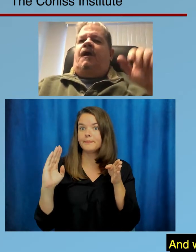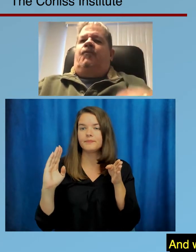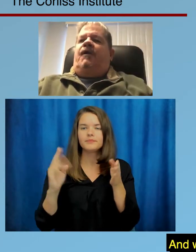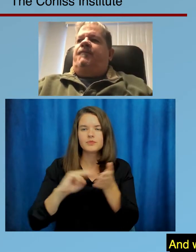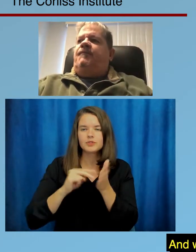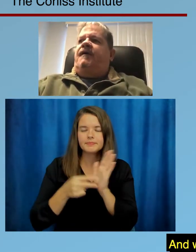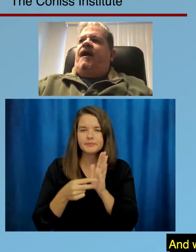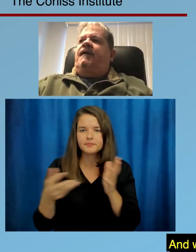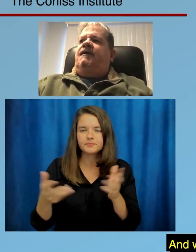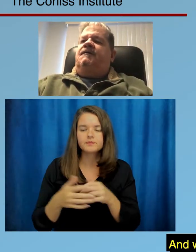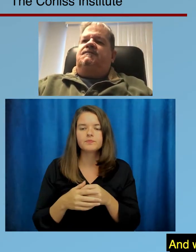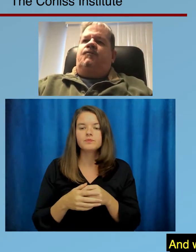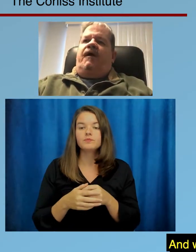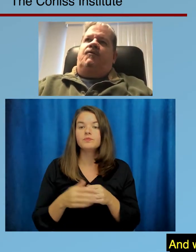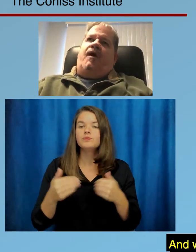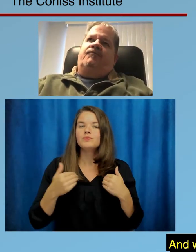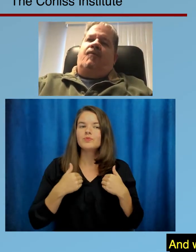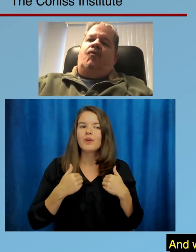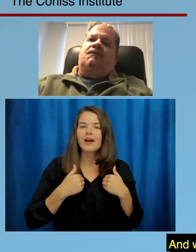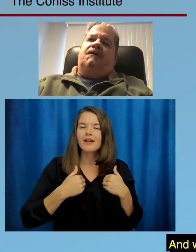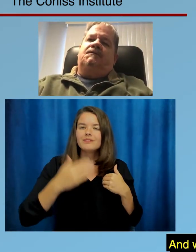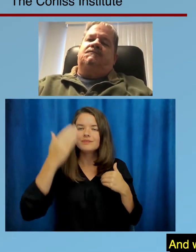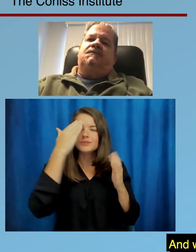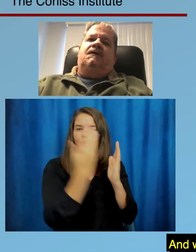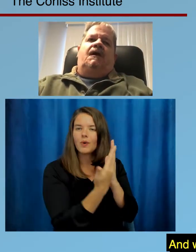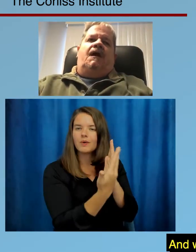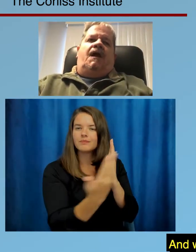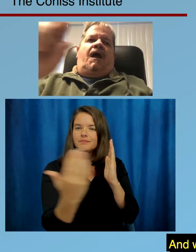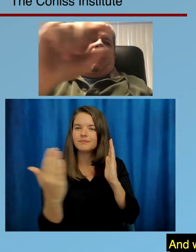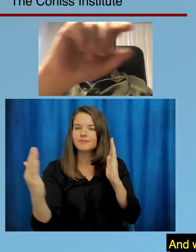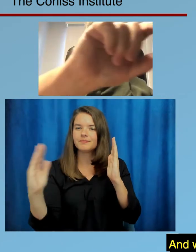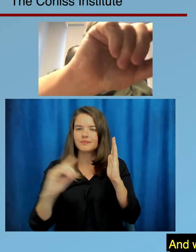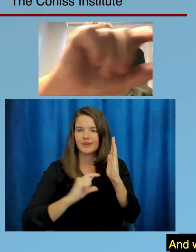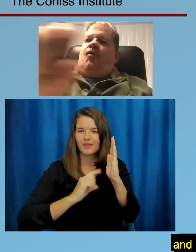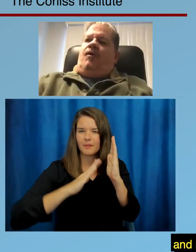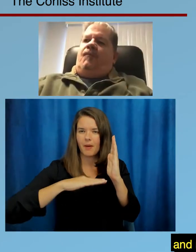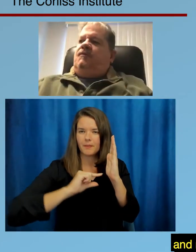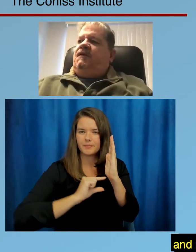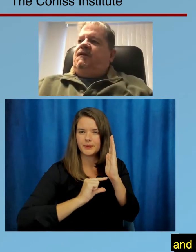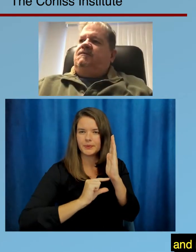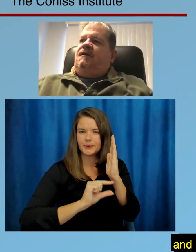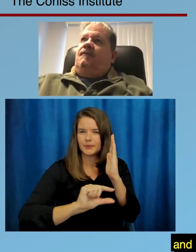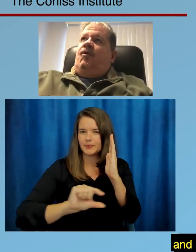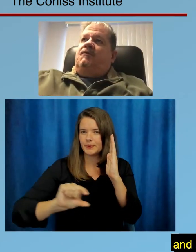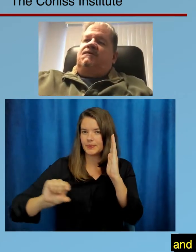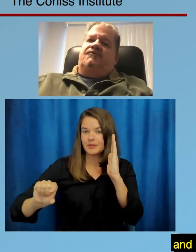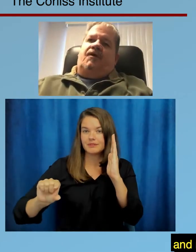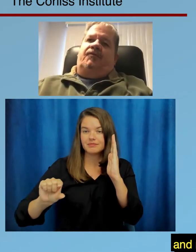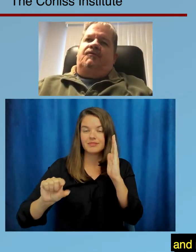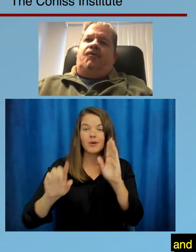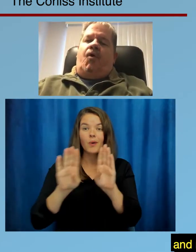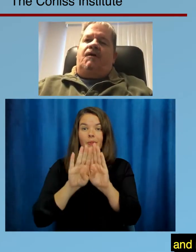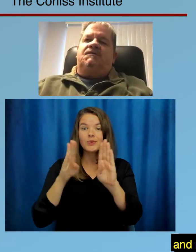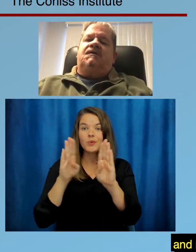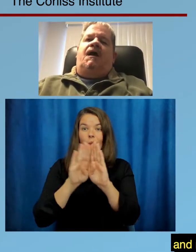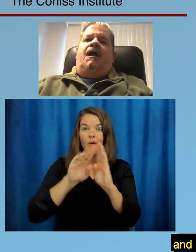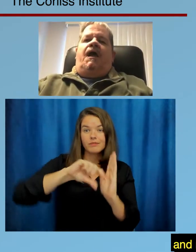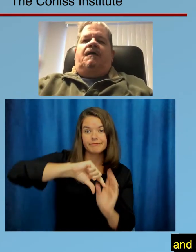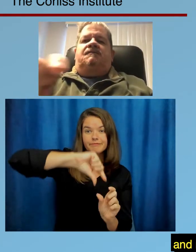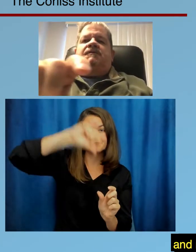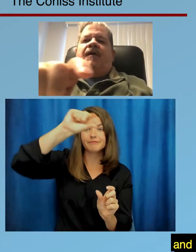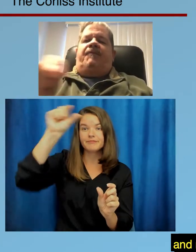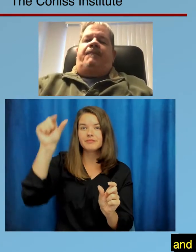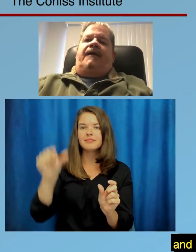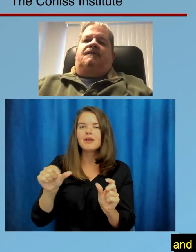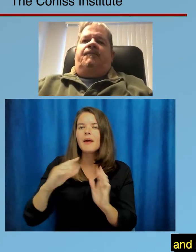room. And what I mean by that is where you have molding and the floor molding and the moldings around the doors